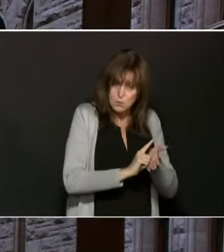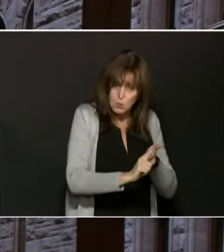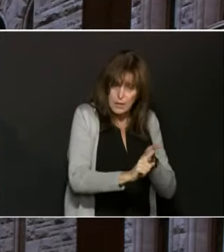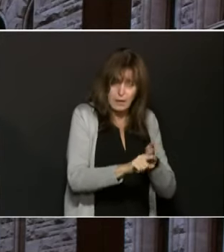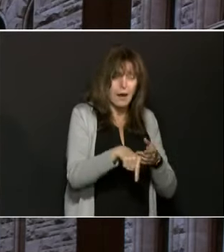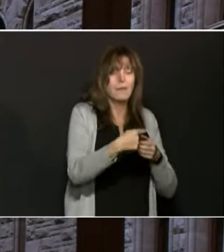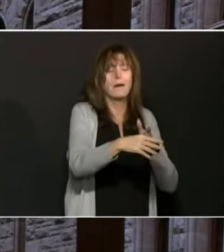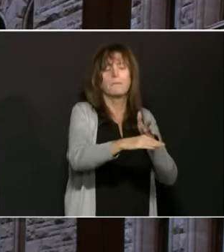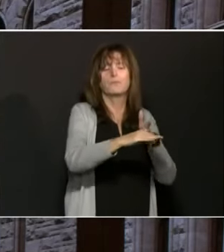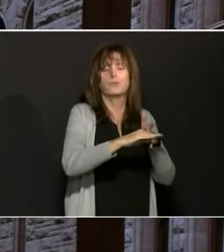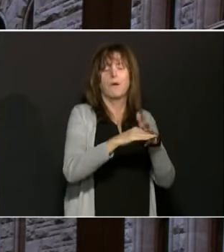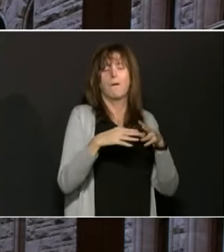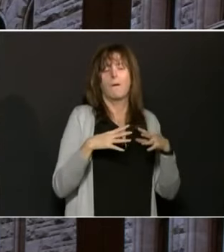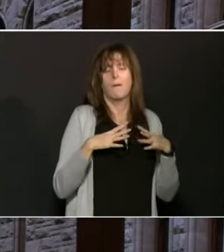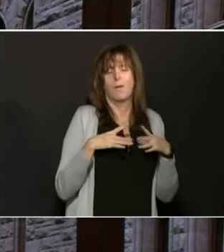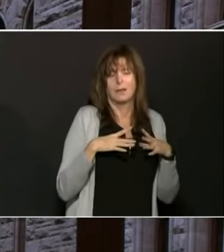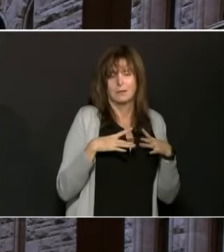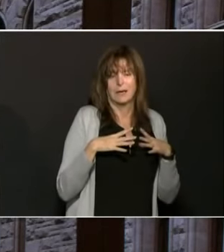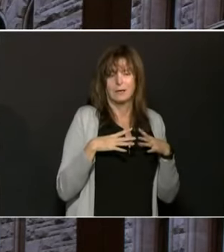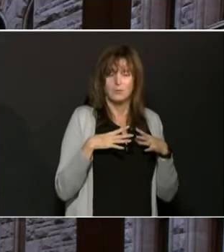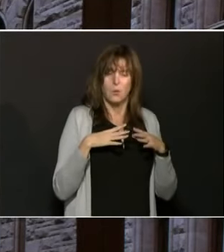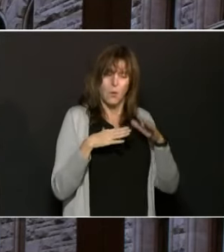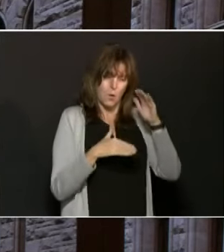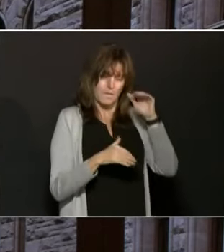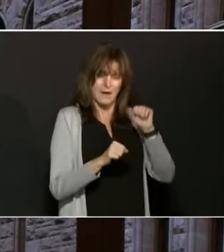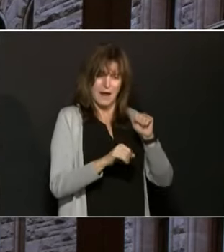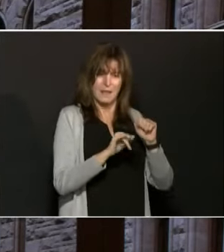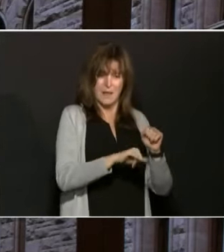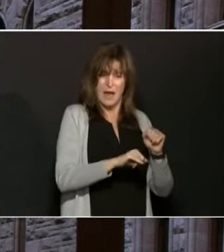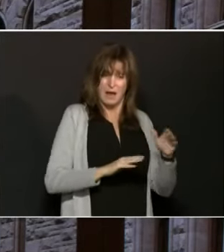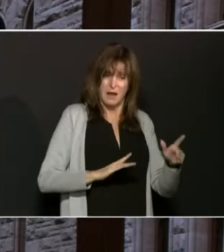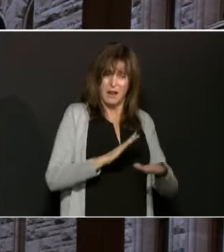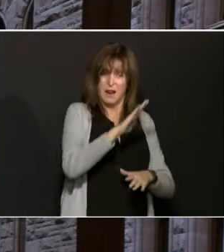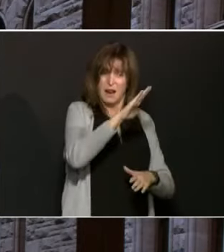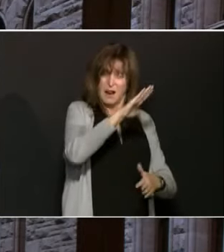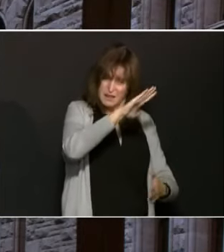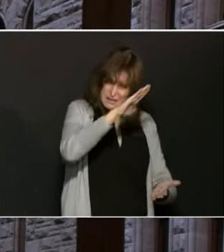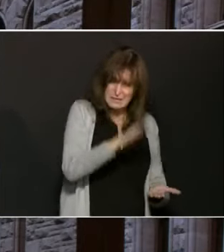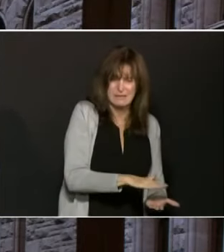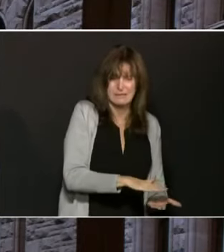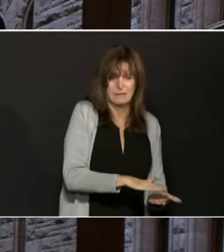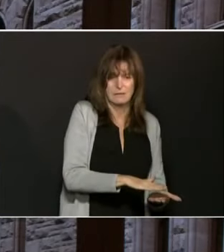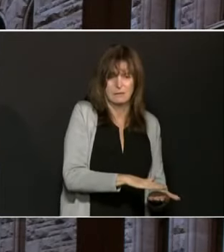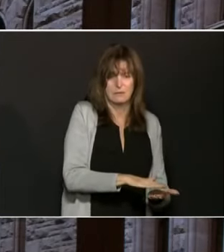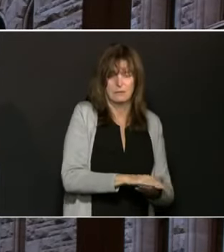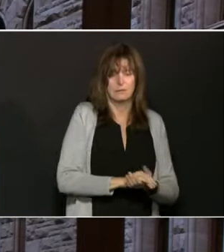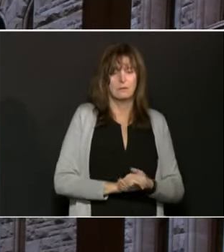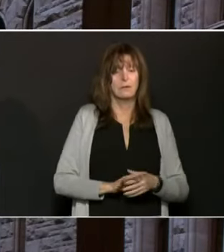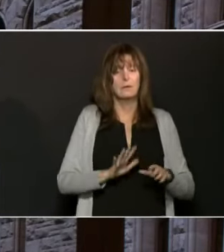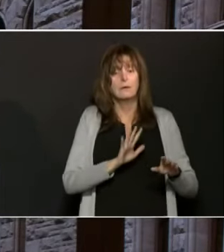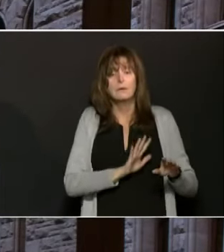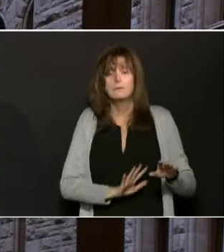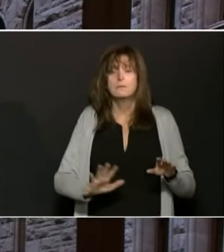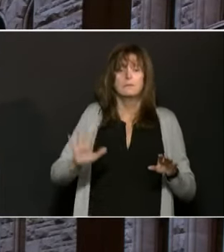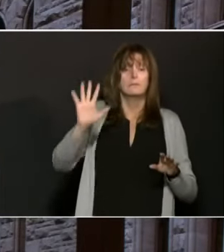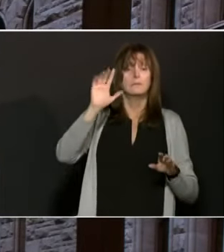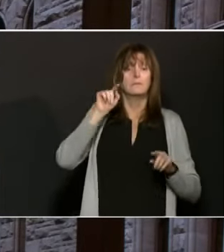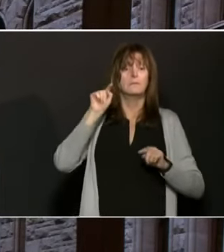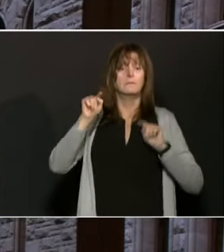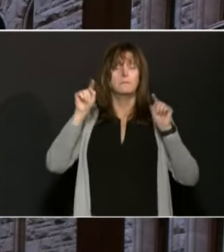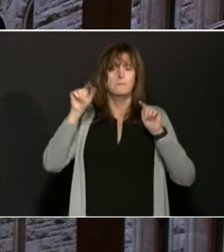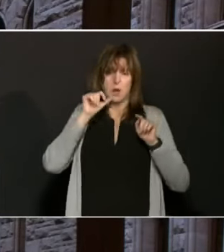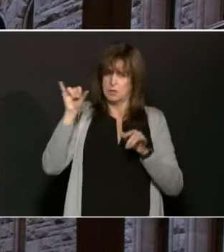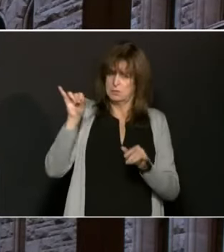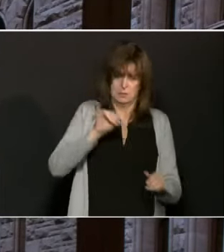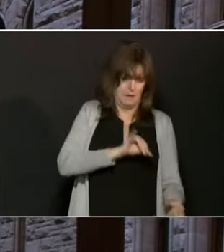can use that to get on top of limiting and bring that down. Other health units have not seen that in there, even in